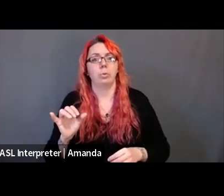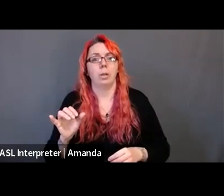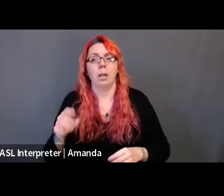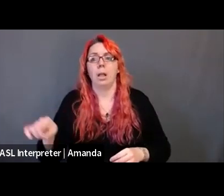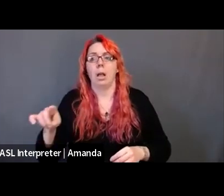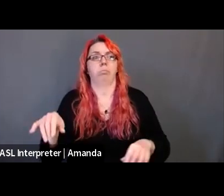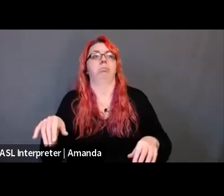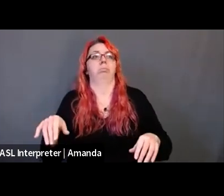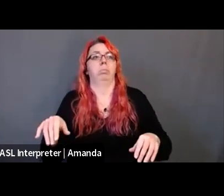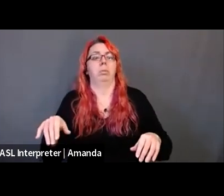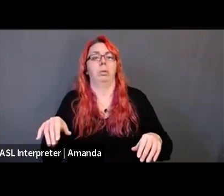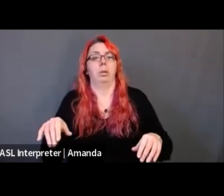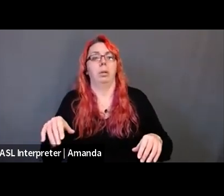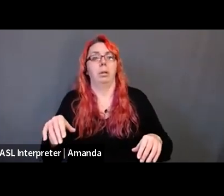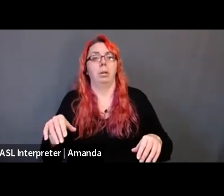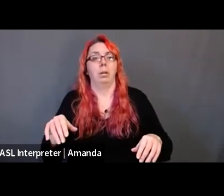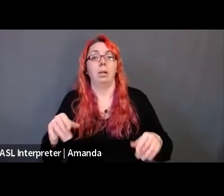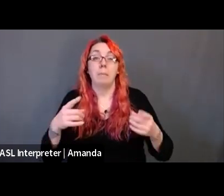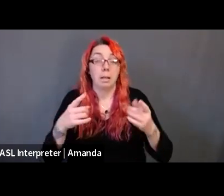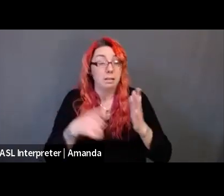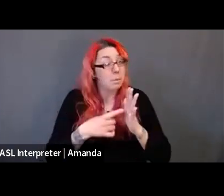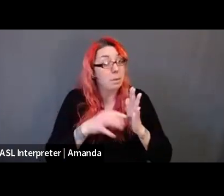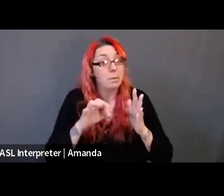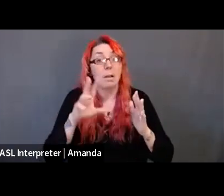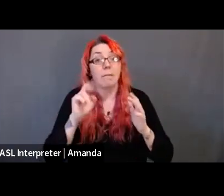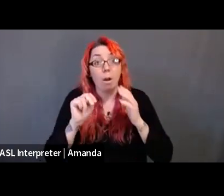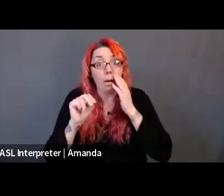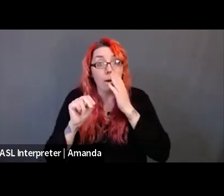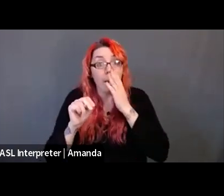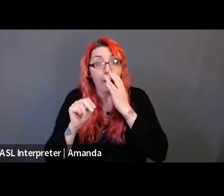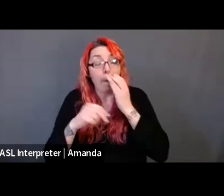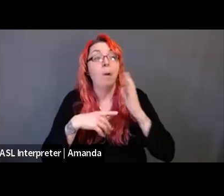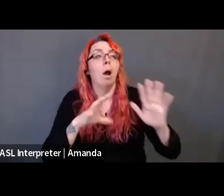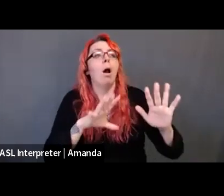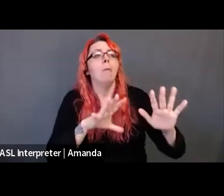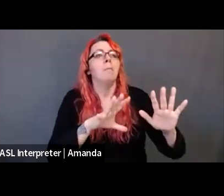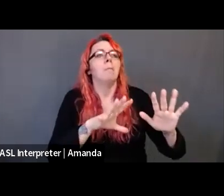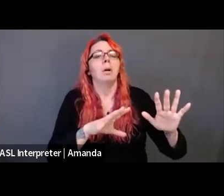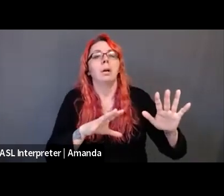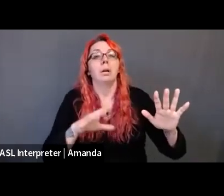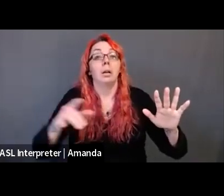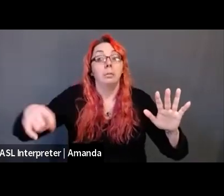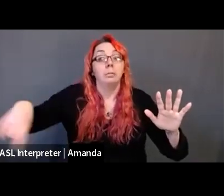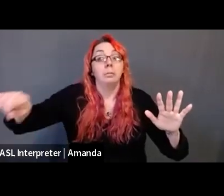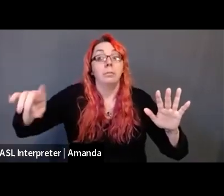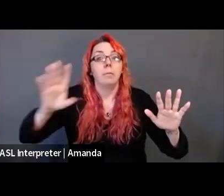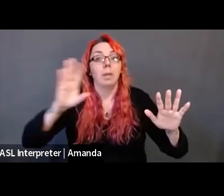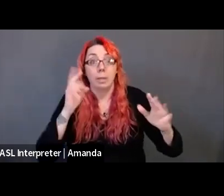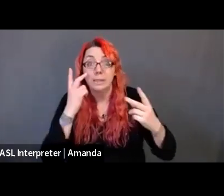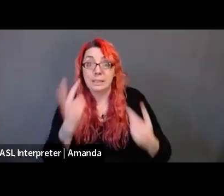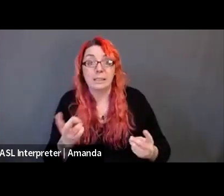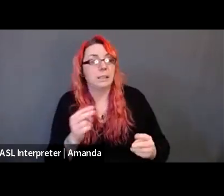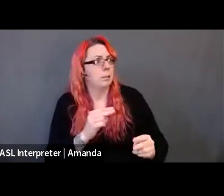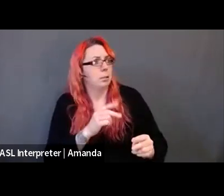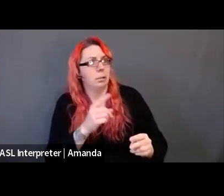now, because it appears that there's the power dynamic, and then there's people that are agreeing with this. So where do I go from there?